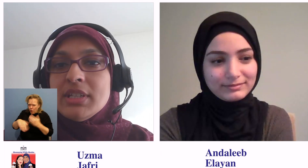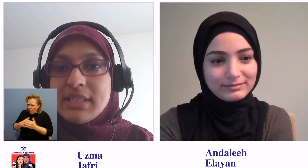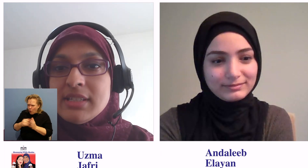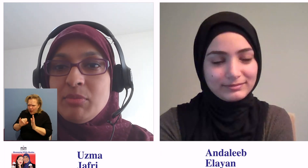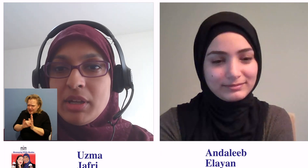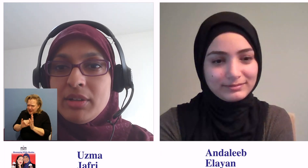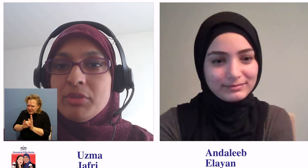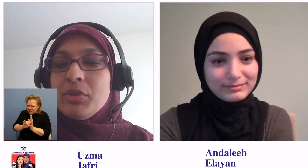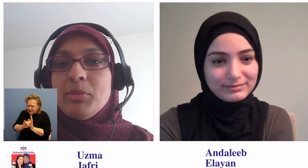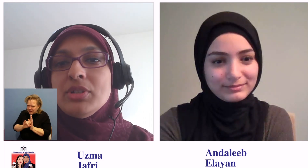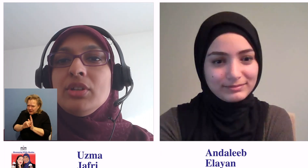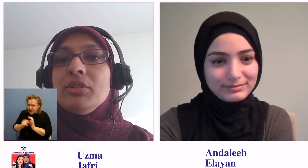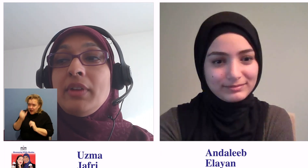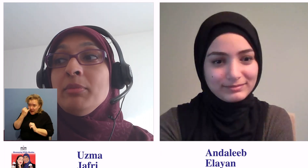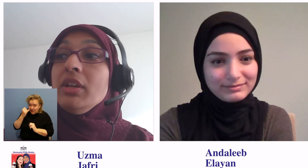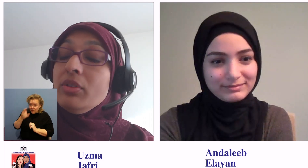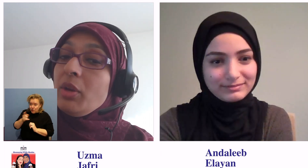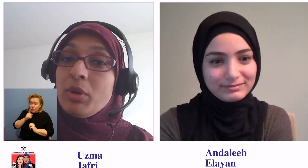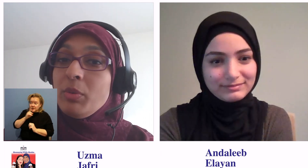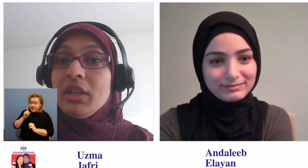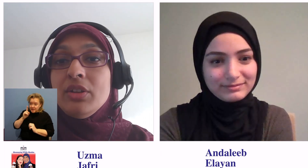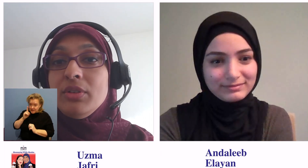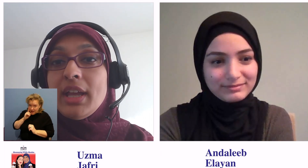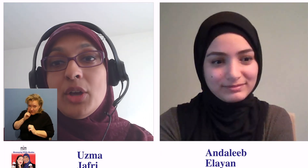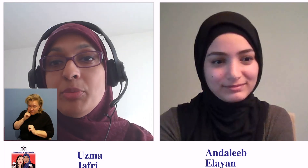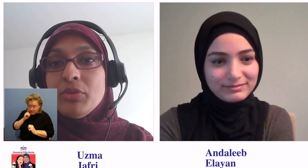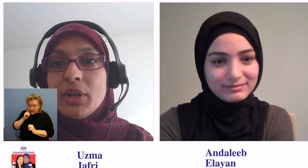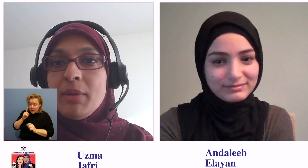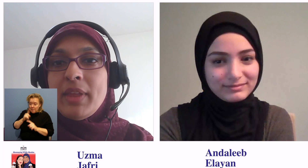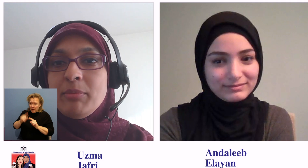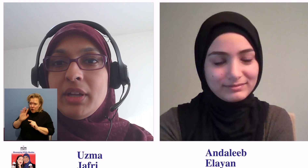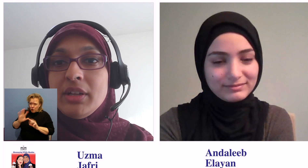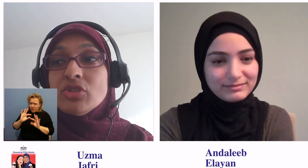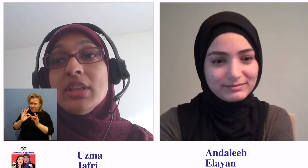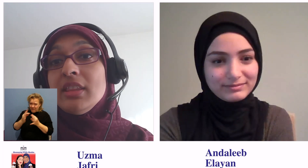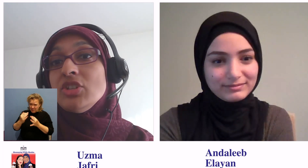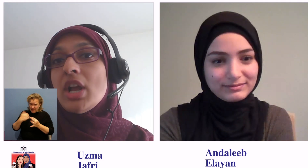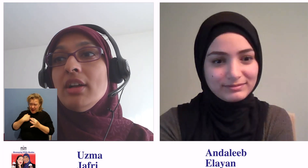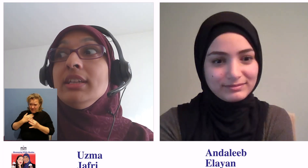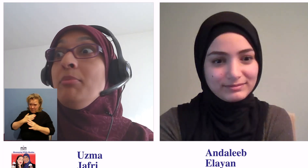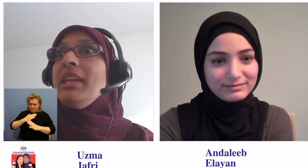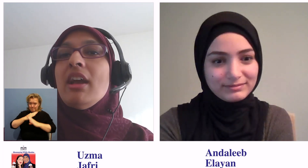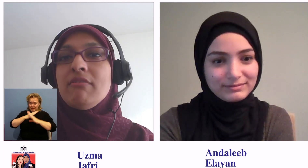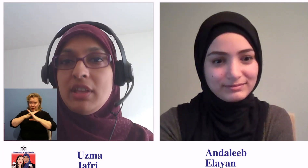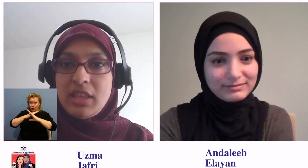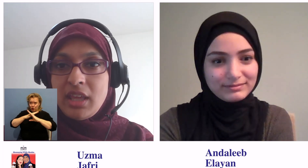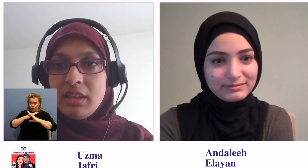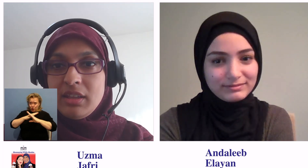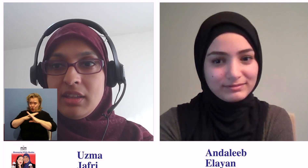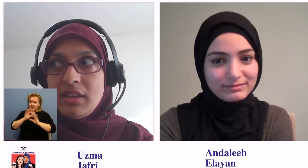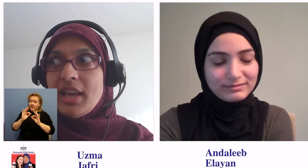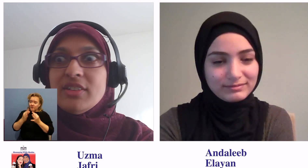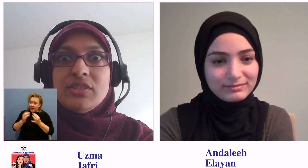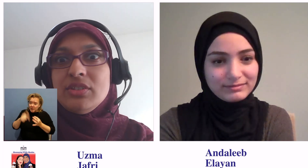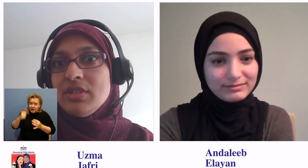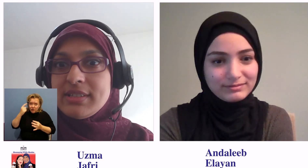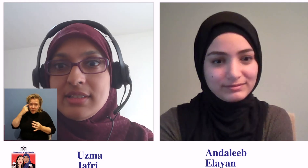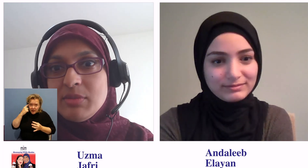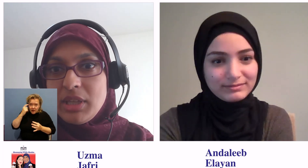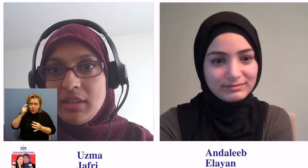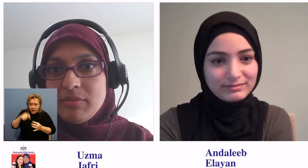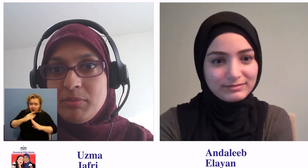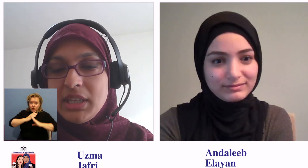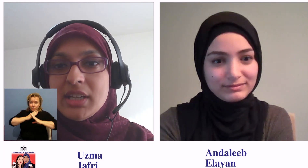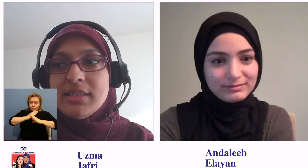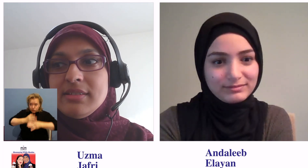if deafness is a barrier for a particular family, okay, what are we going to do to help overcome that barrier so that that child can be everything else that they're